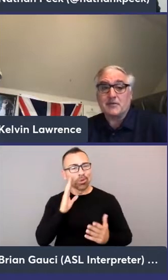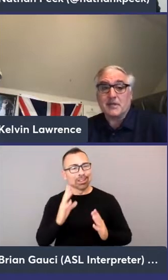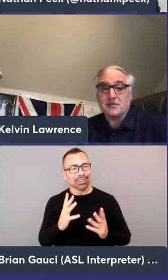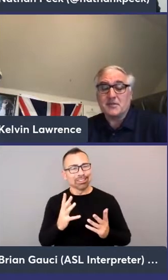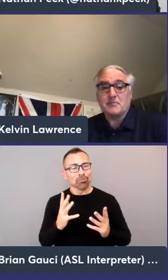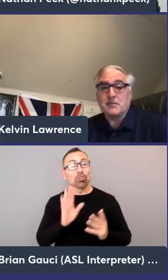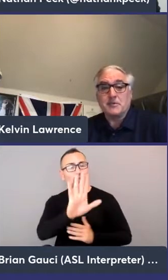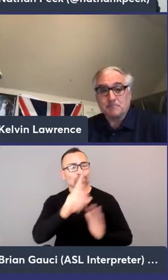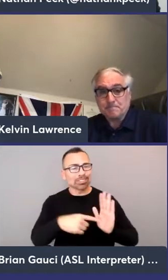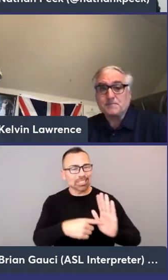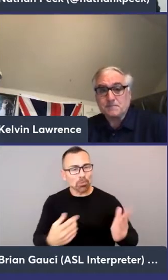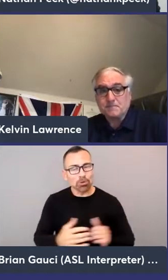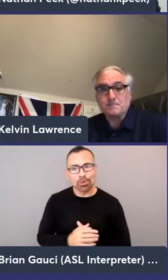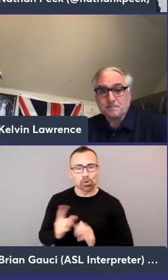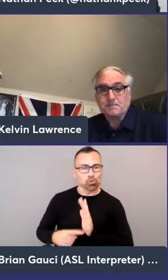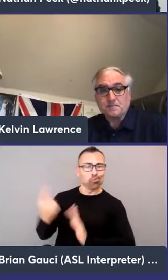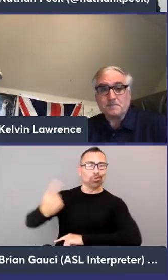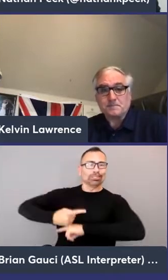back down again to the minimum.